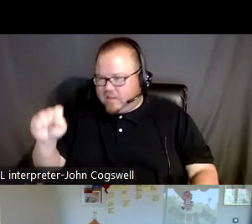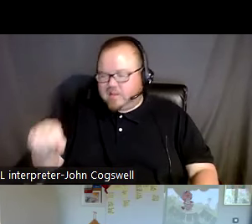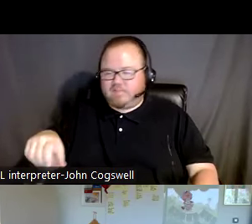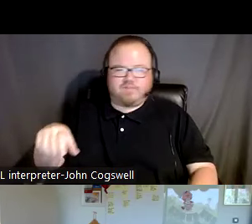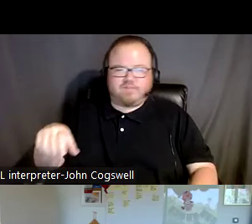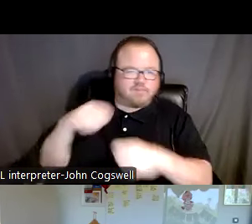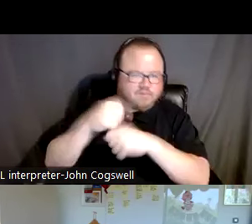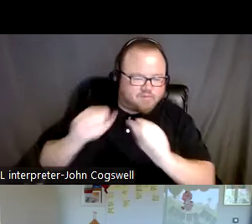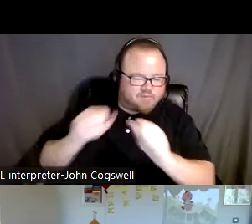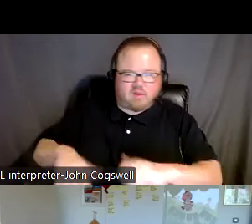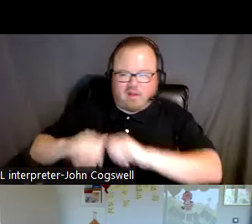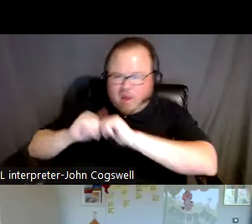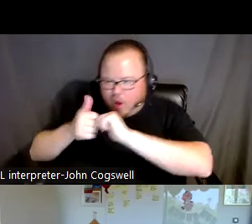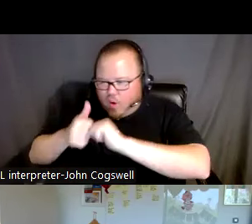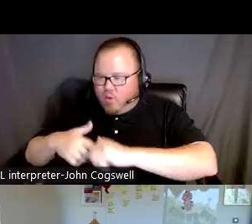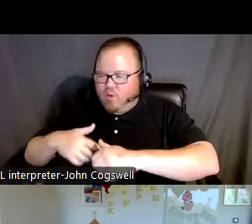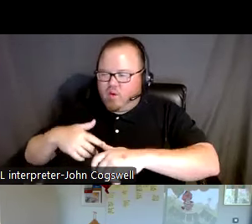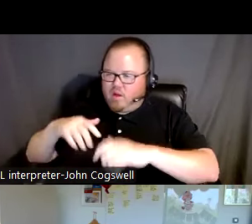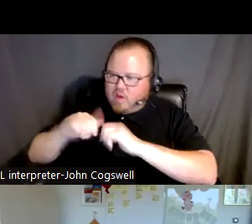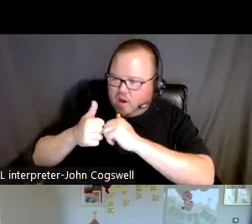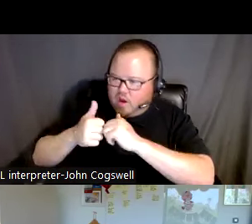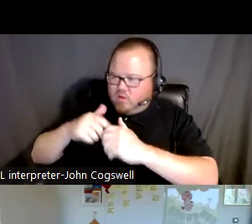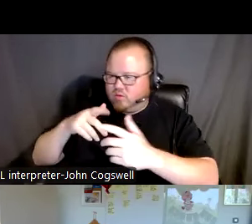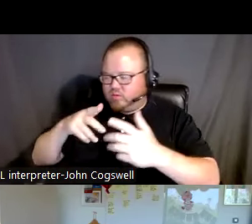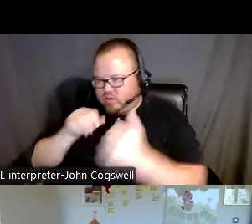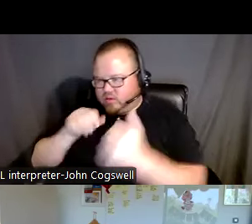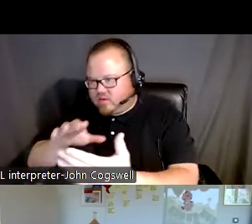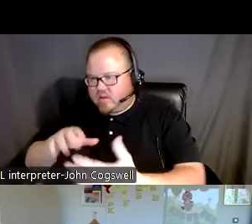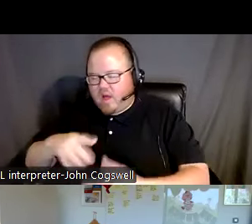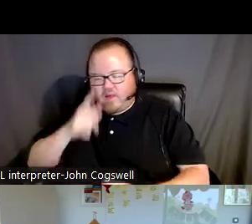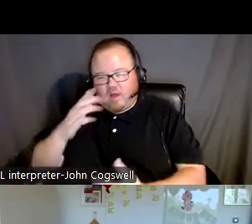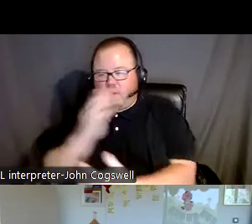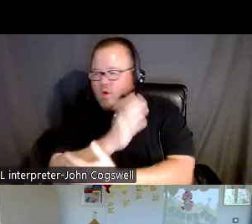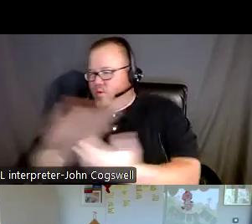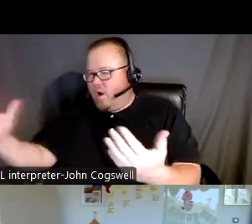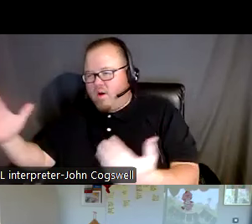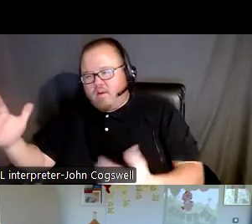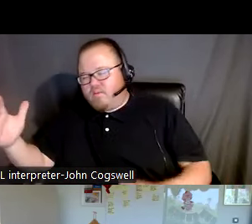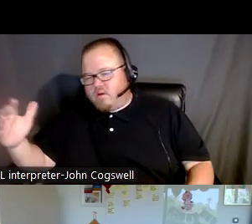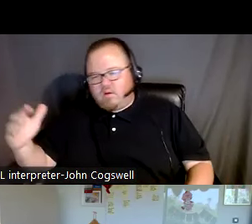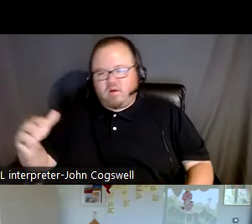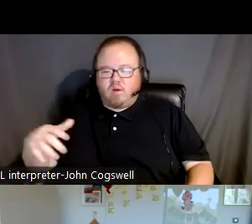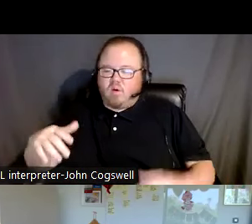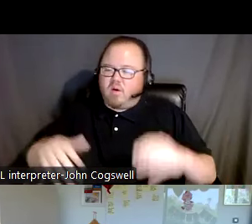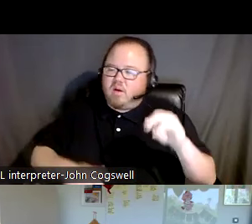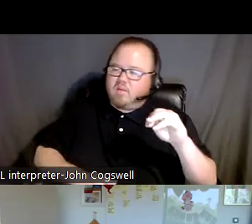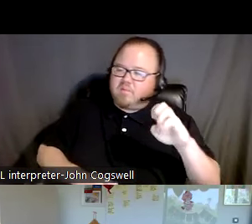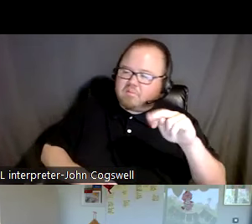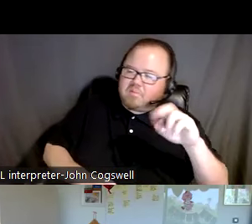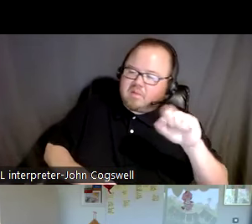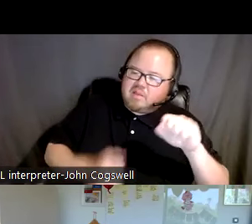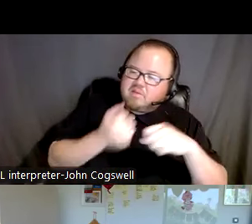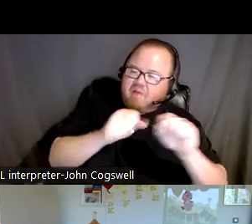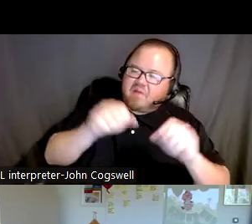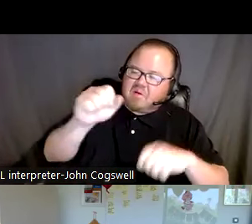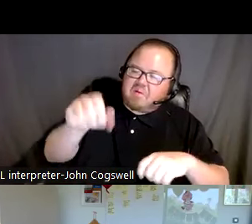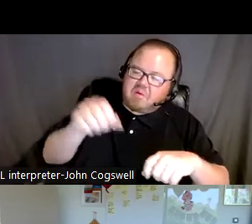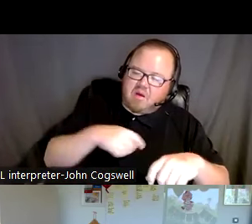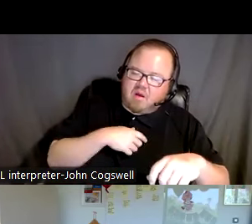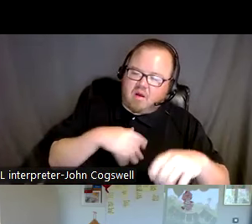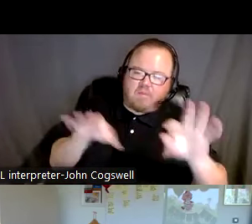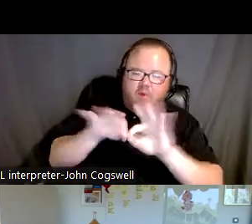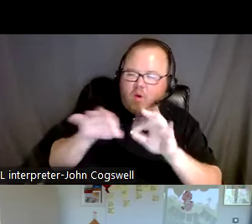safety. And I think across the board, even though mean safety, and I say this with as much